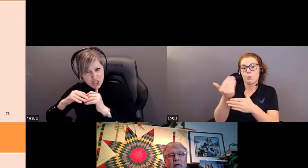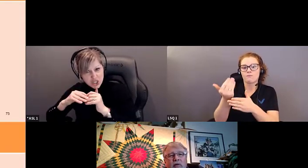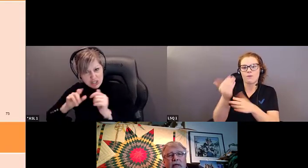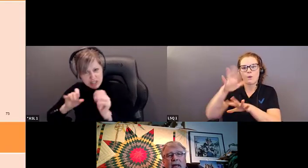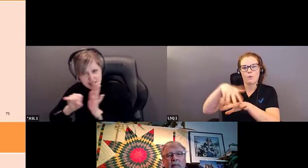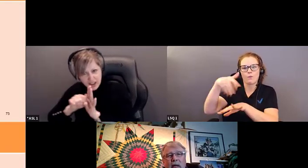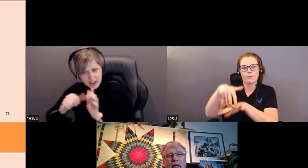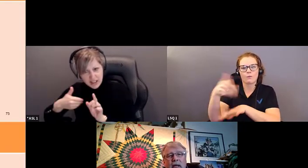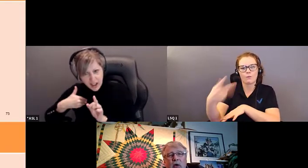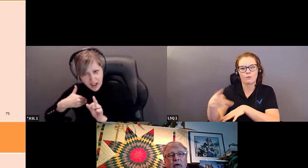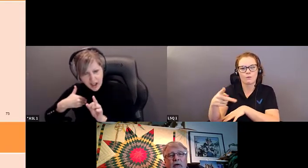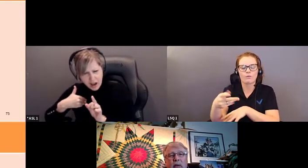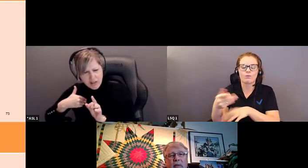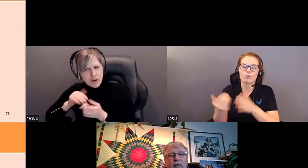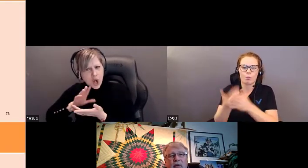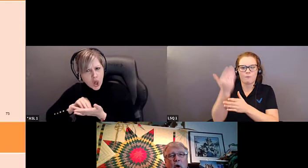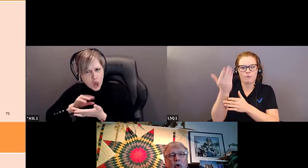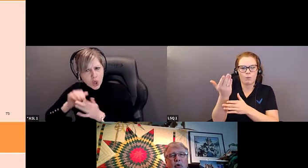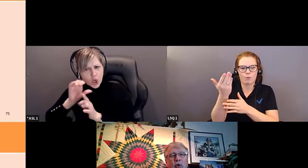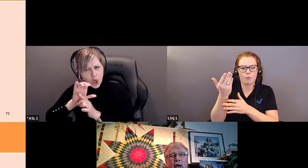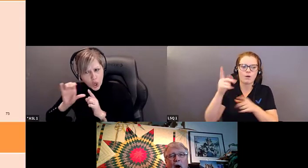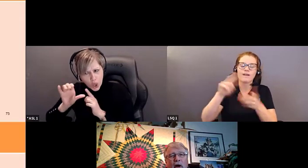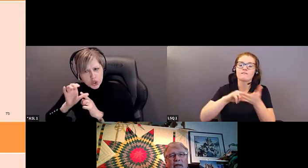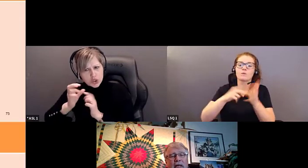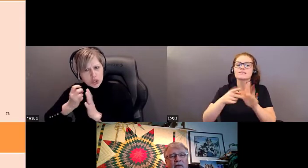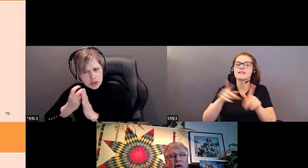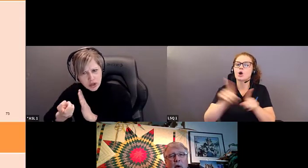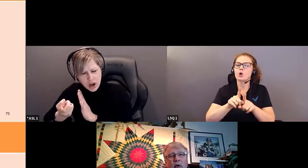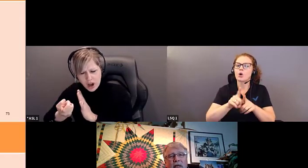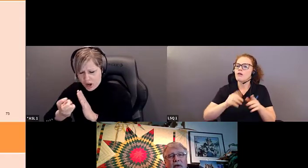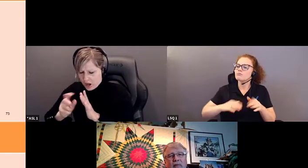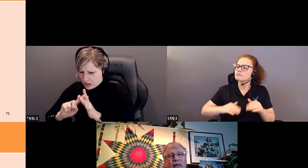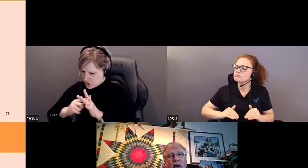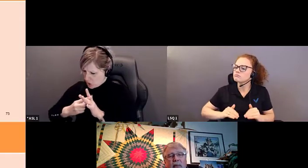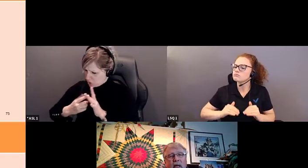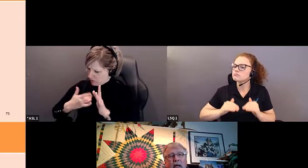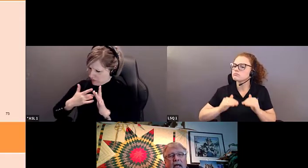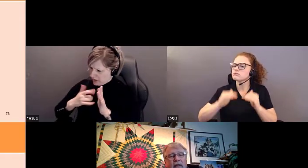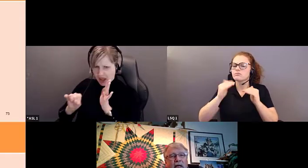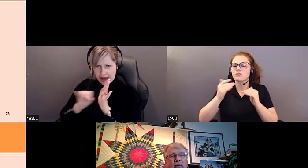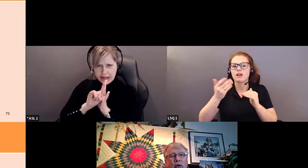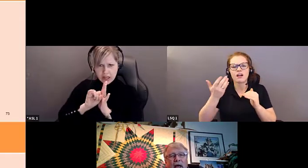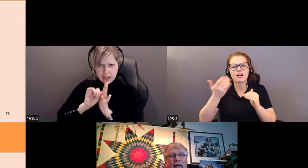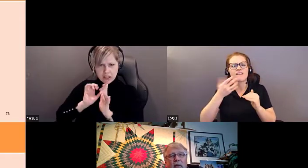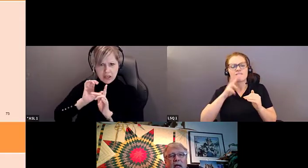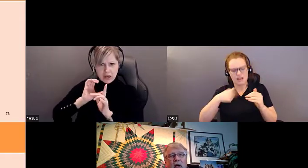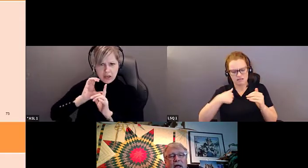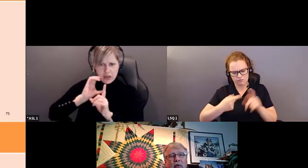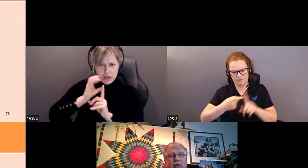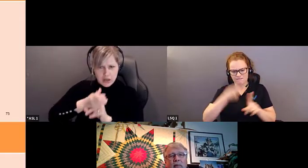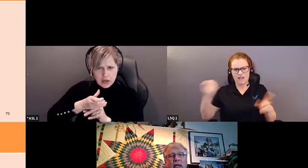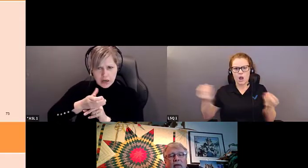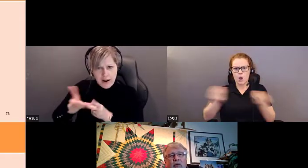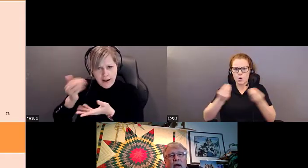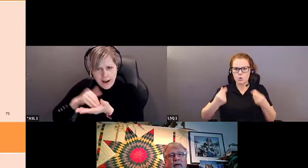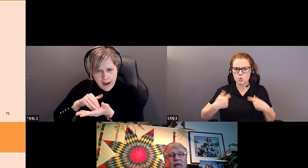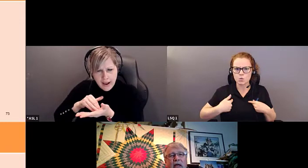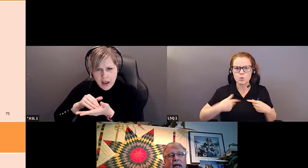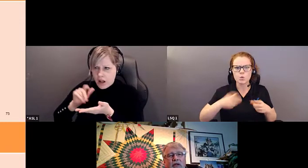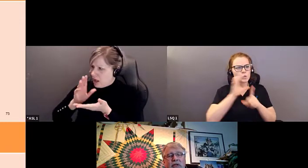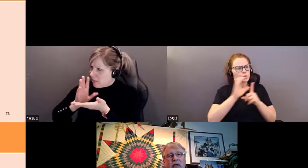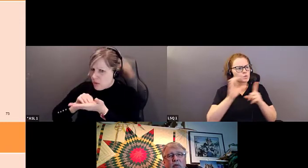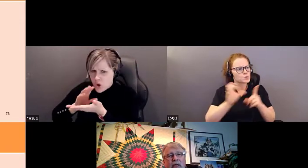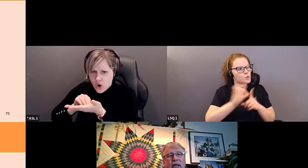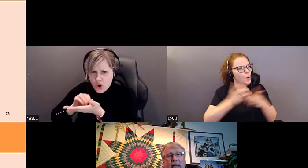its importance to them. In order to be able to know who they are, they need to know where they've come from. And as they do that and are able to make those kinds